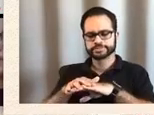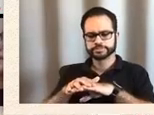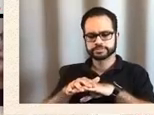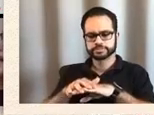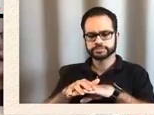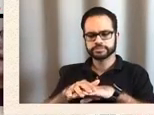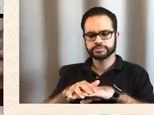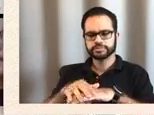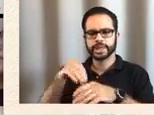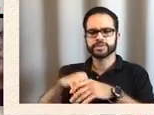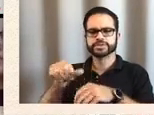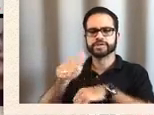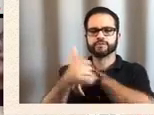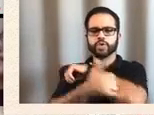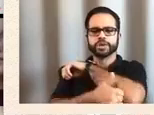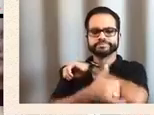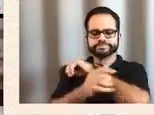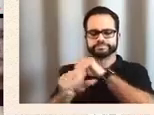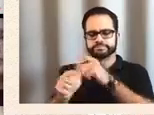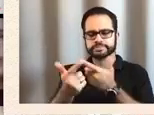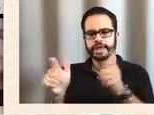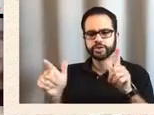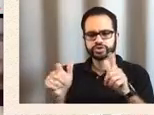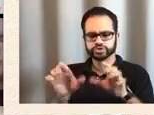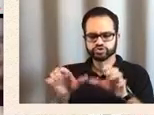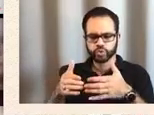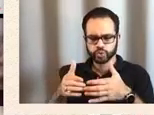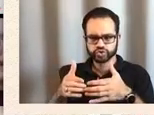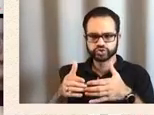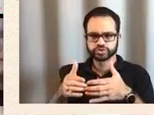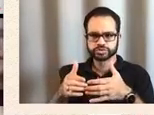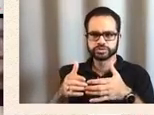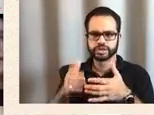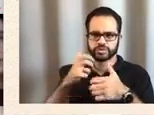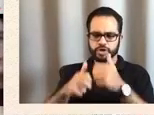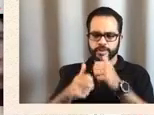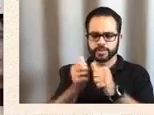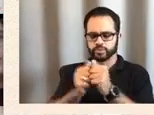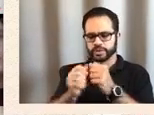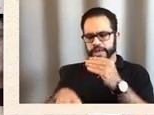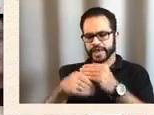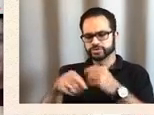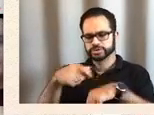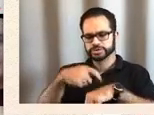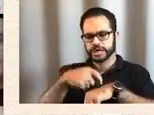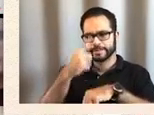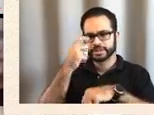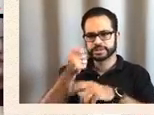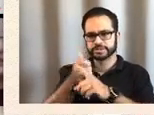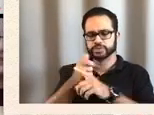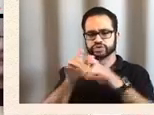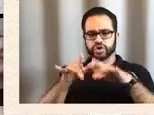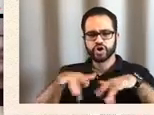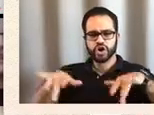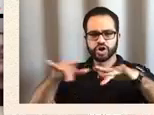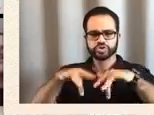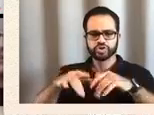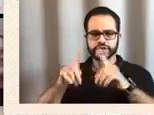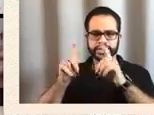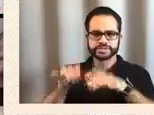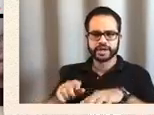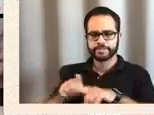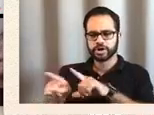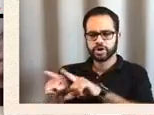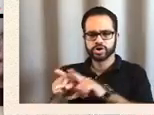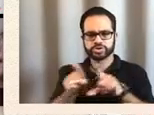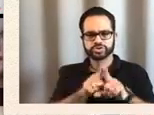language course, and it was problems with the extra time because it was an auditory exam, but he would also have to